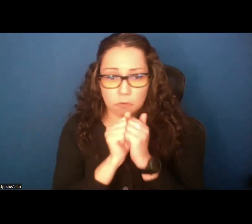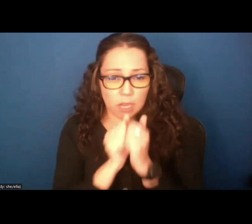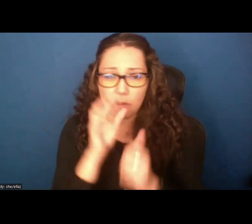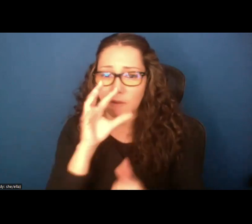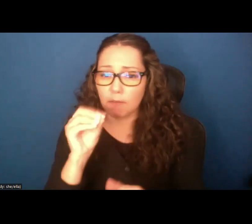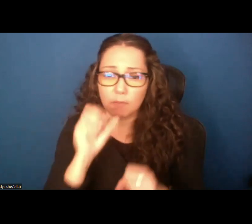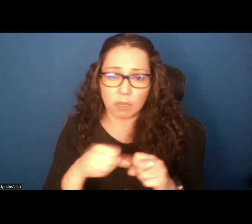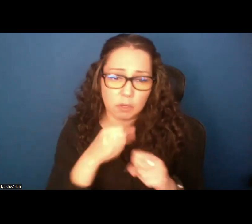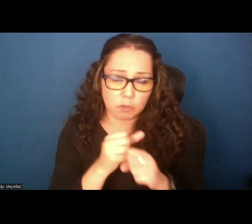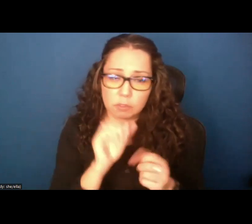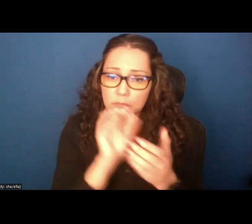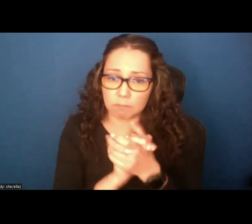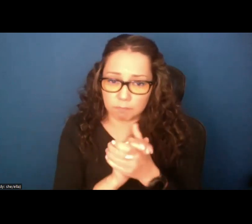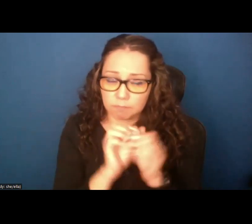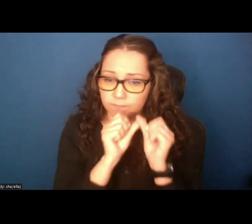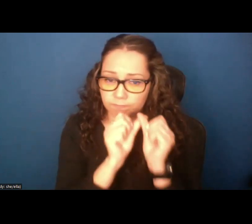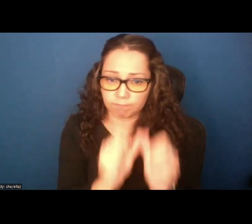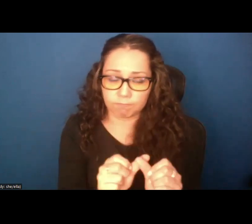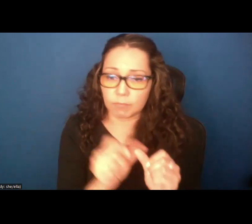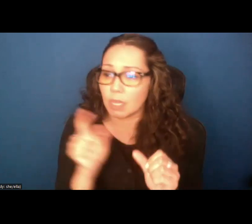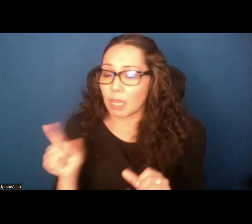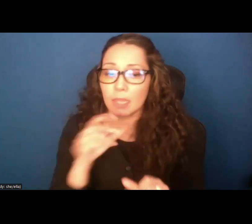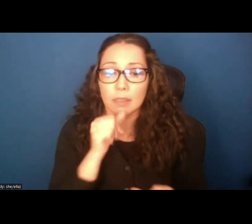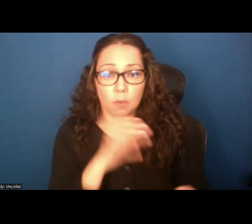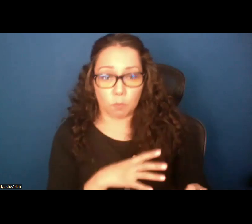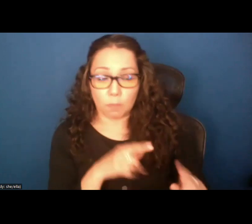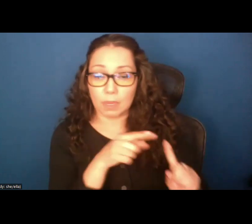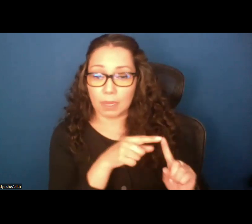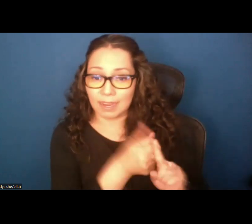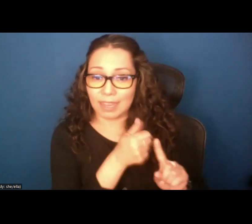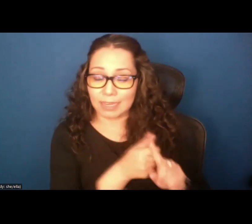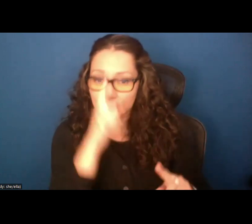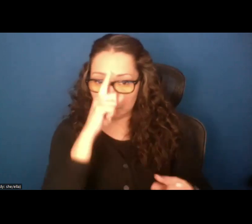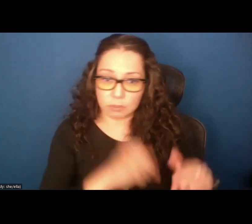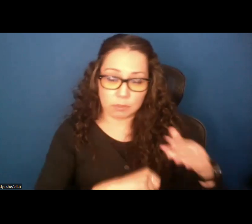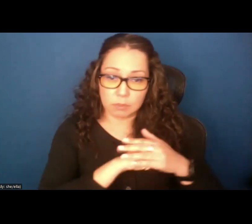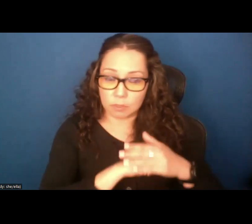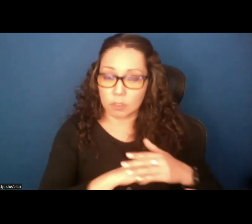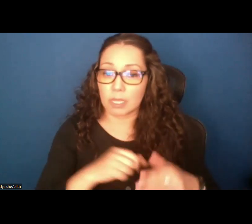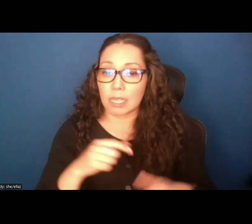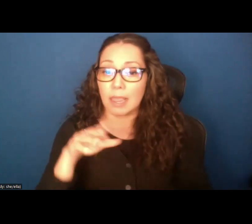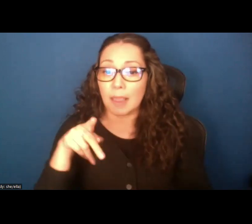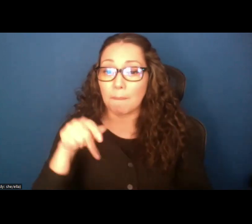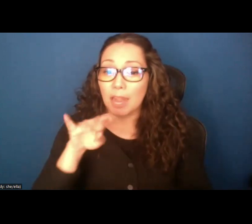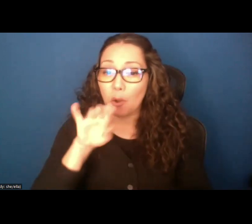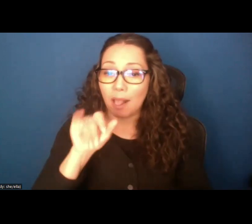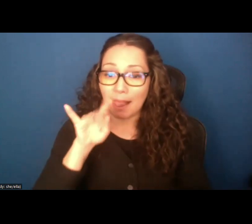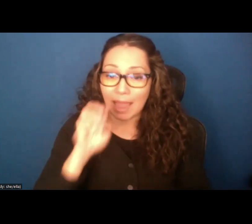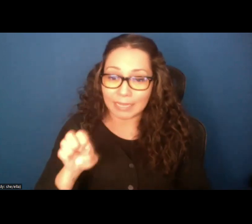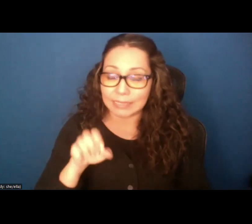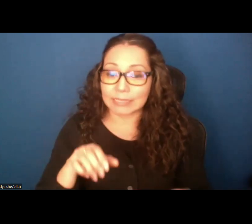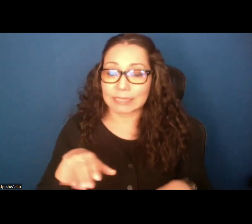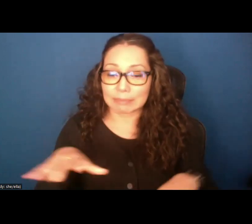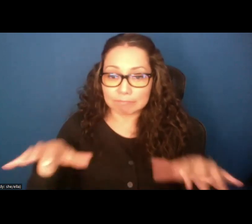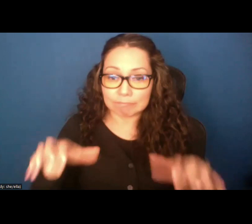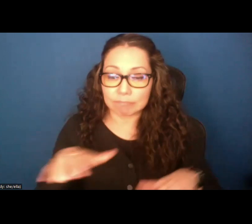resident had experienced a severe stroke that left her paralyzed in both arms and unable to speak well. She